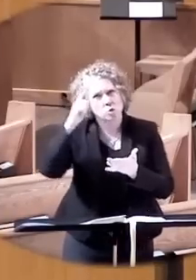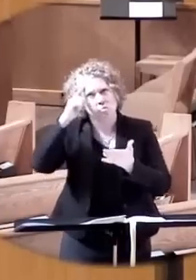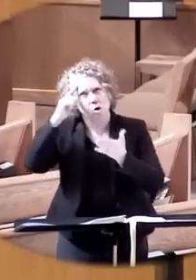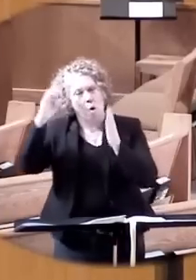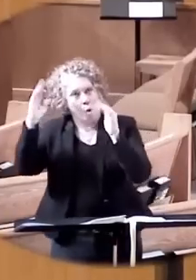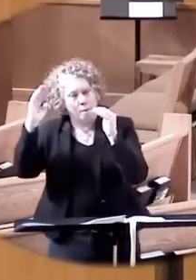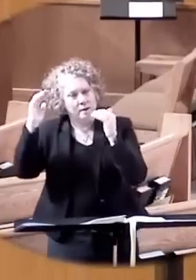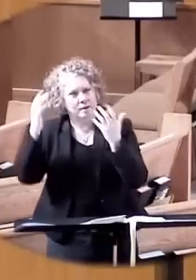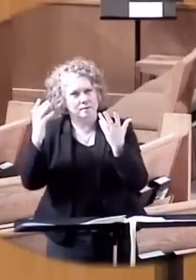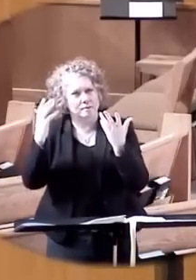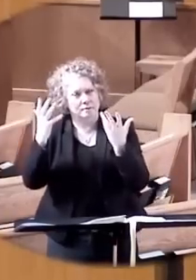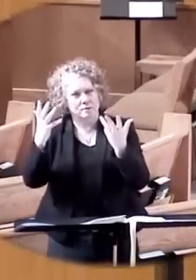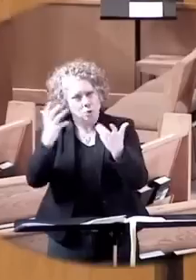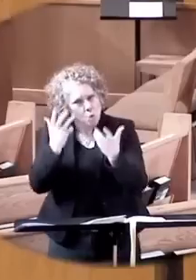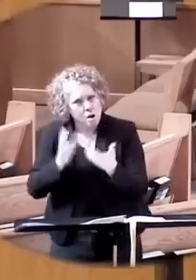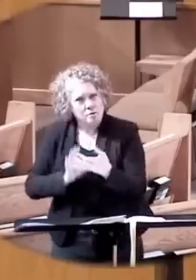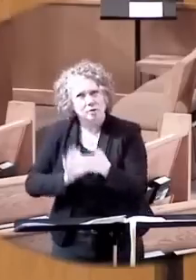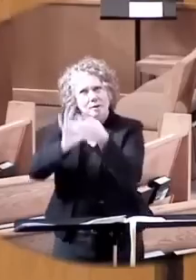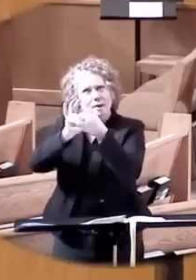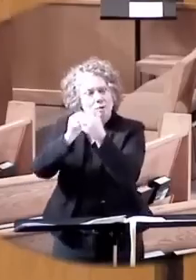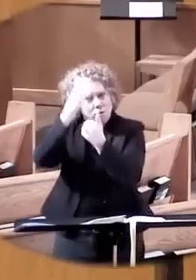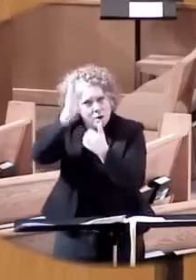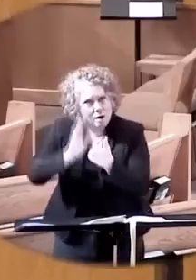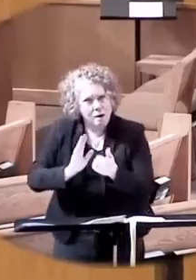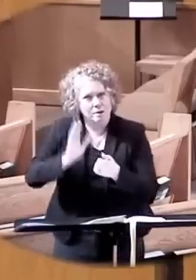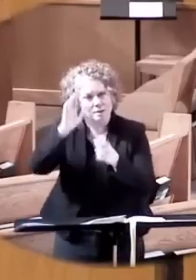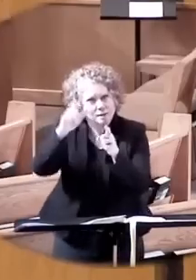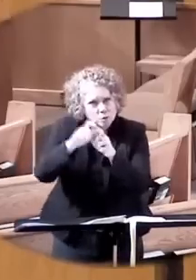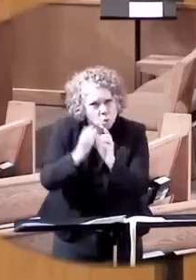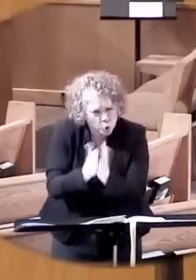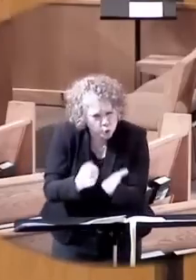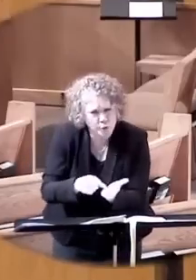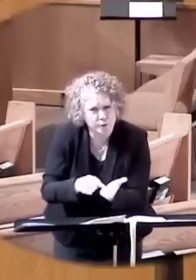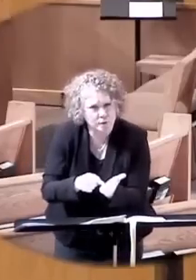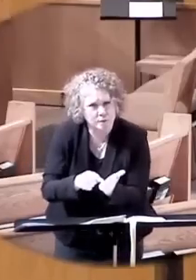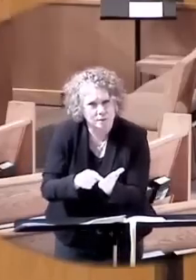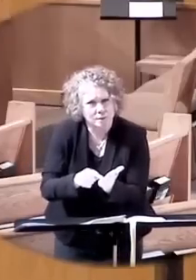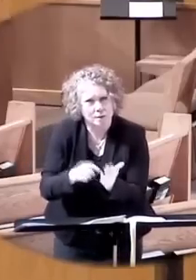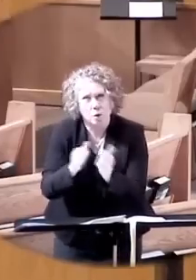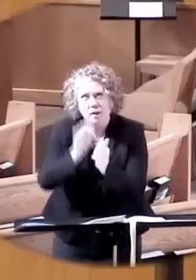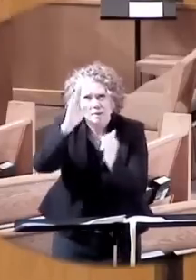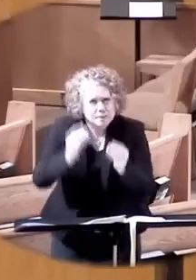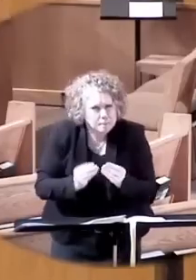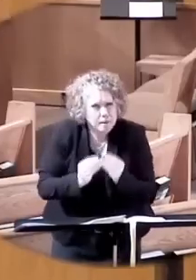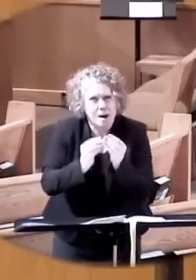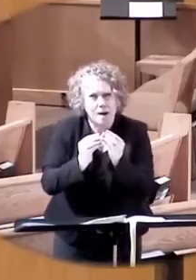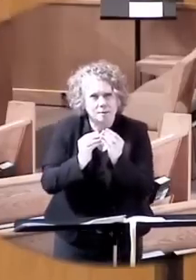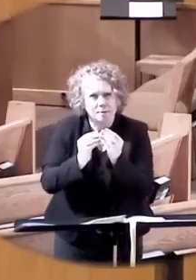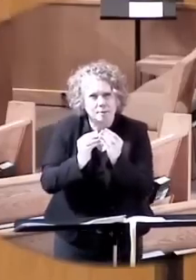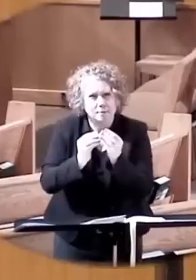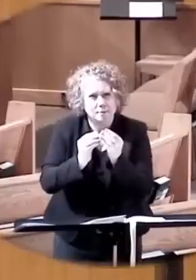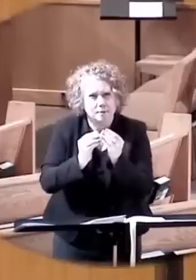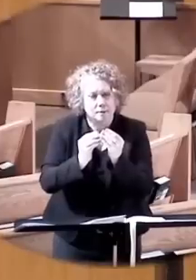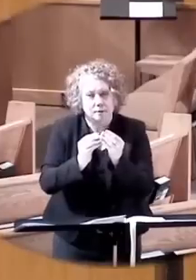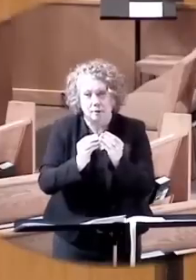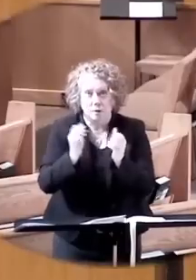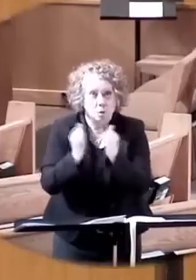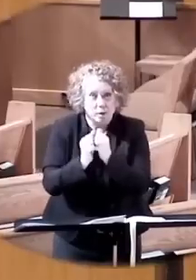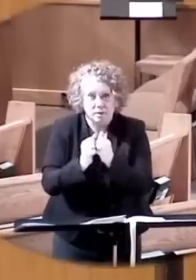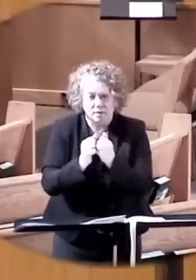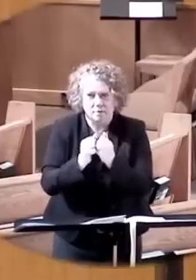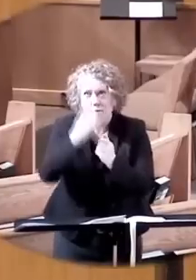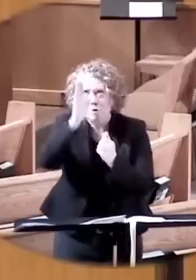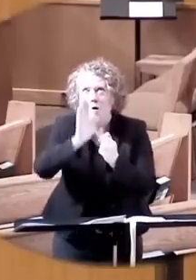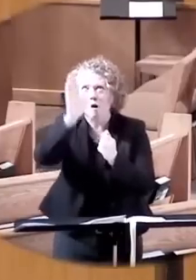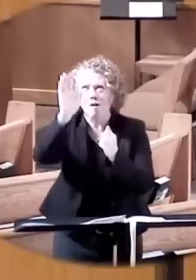to connect with His Word, with His Mass, with His people, and even with His sacrament,